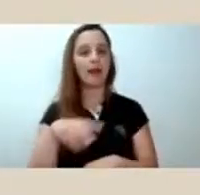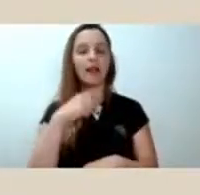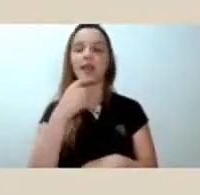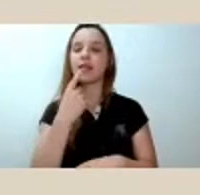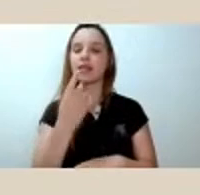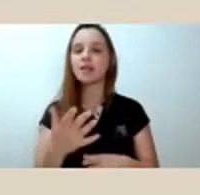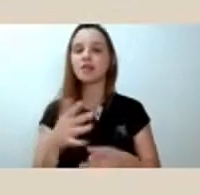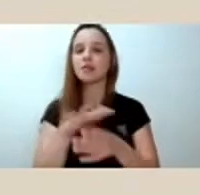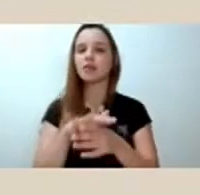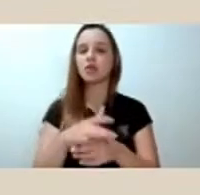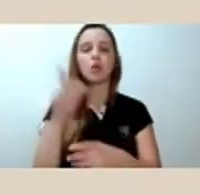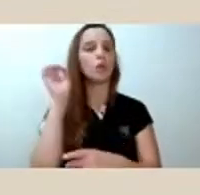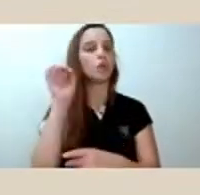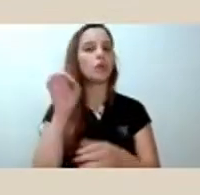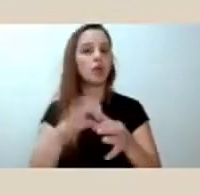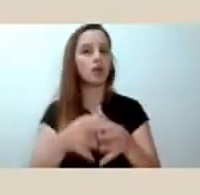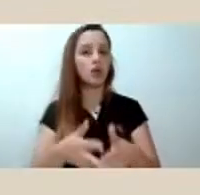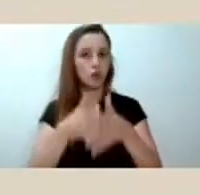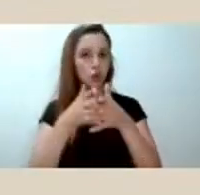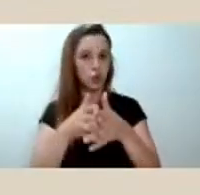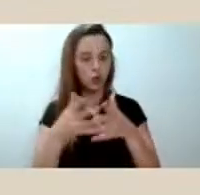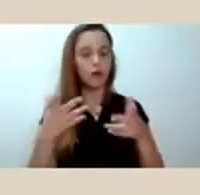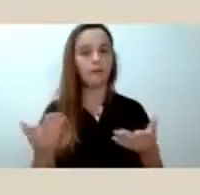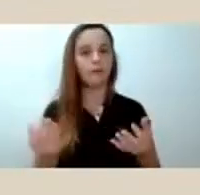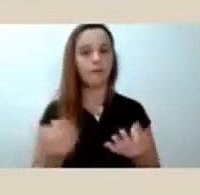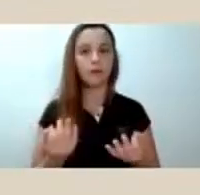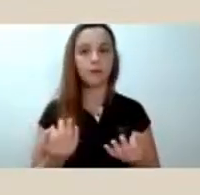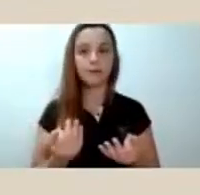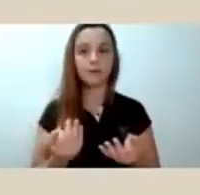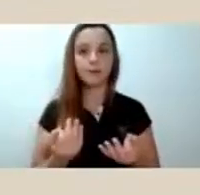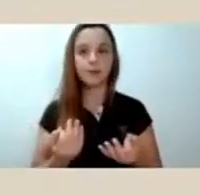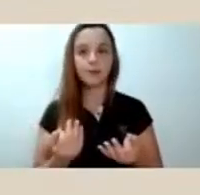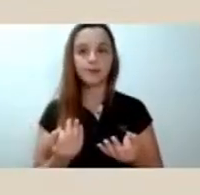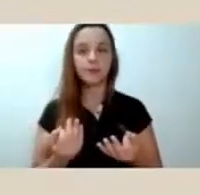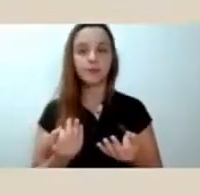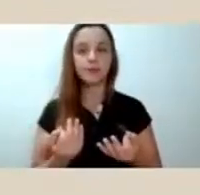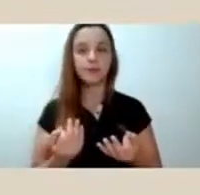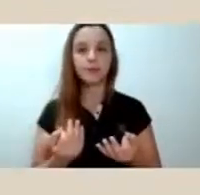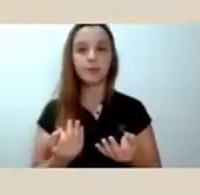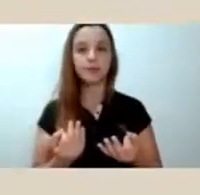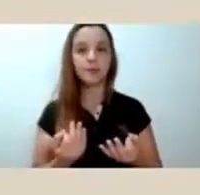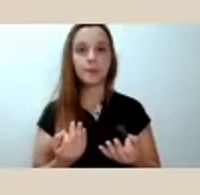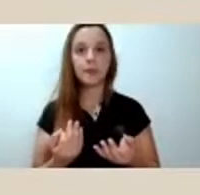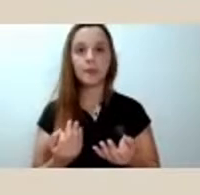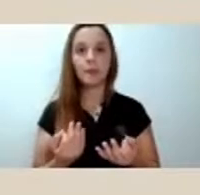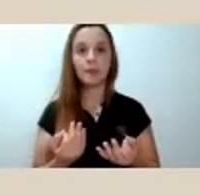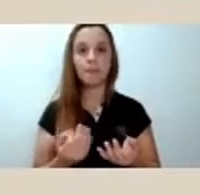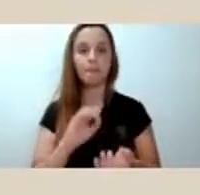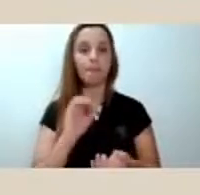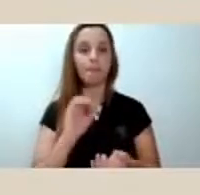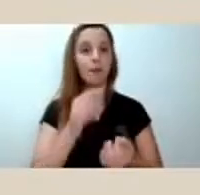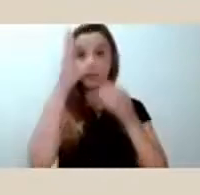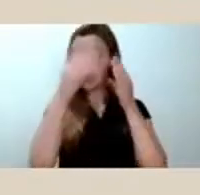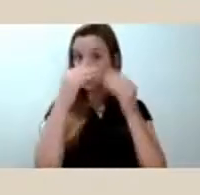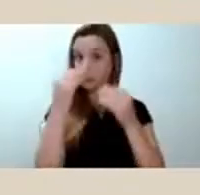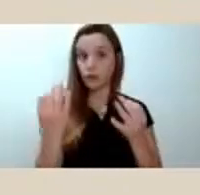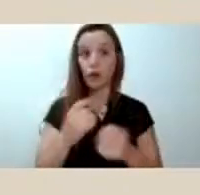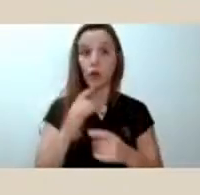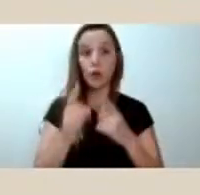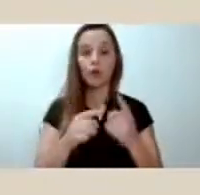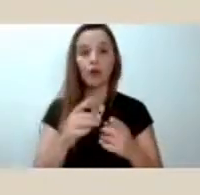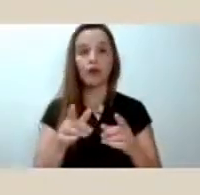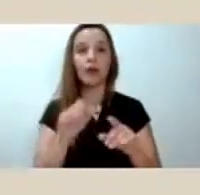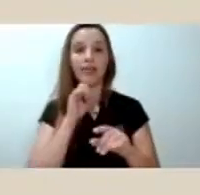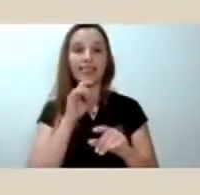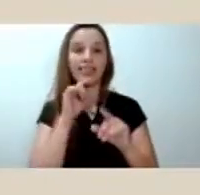racism. And one of the things that is held in a more or less attitude that we have today is that, you know, AI will help us solve